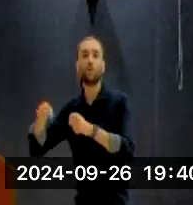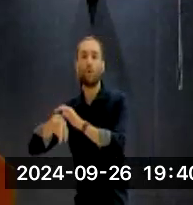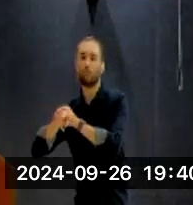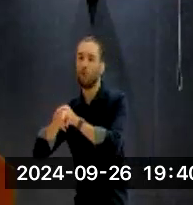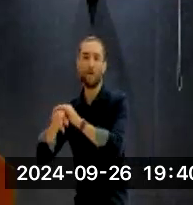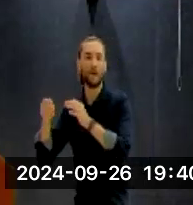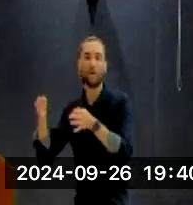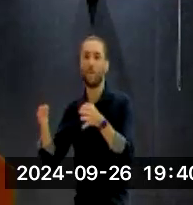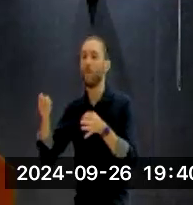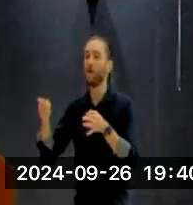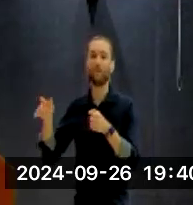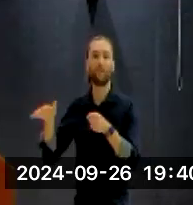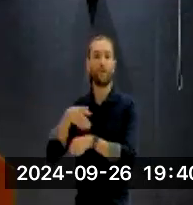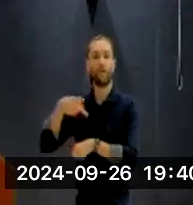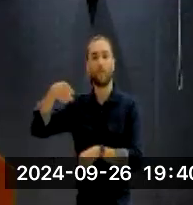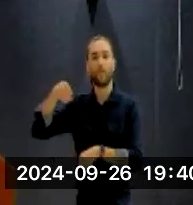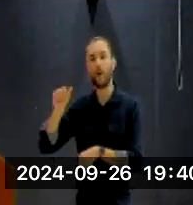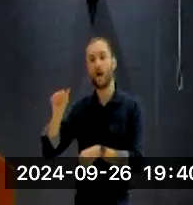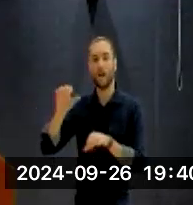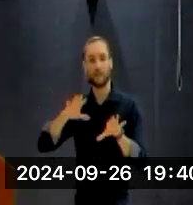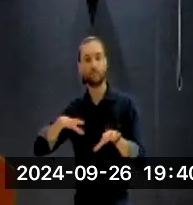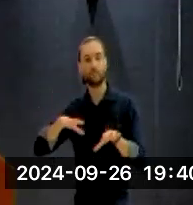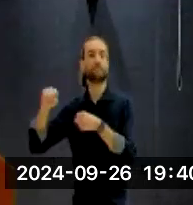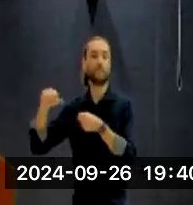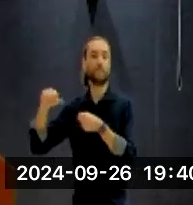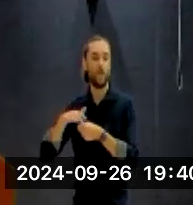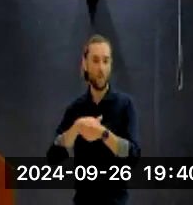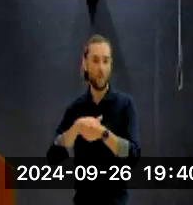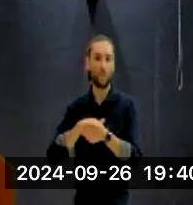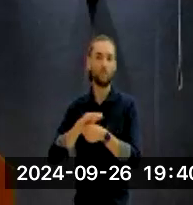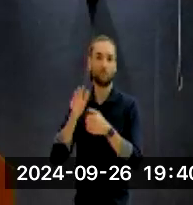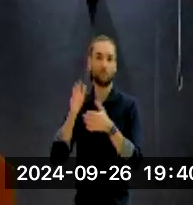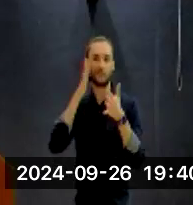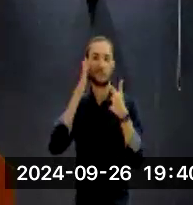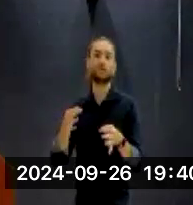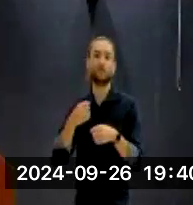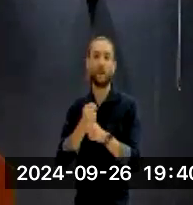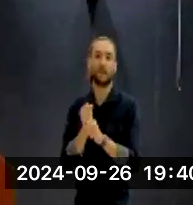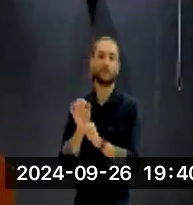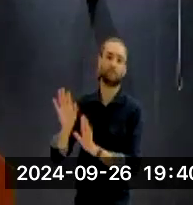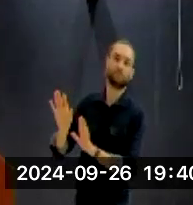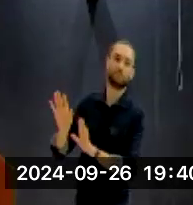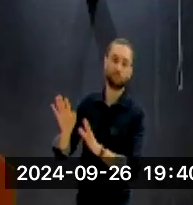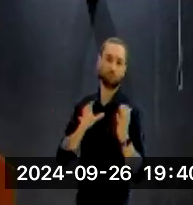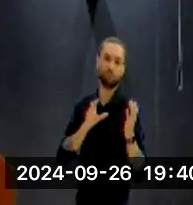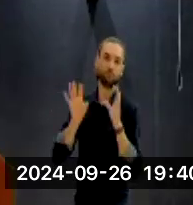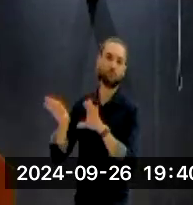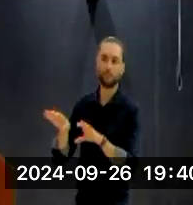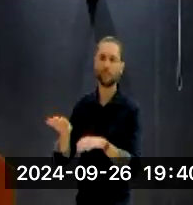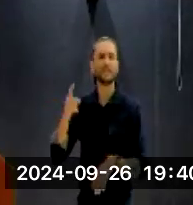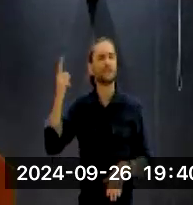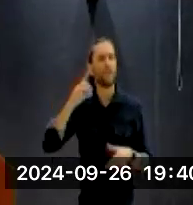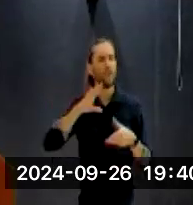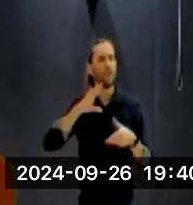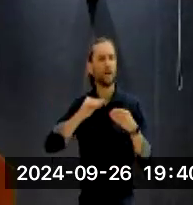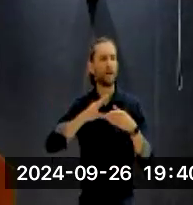attorney and takes over the whole estate and decision making. I do want to say that one of the people that spoke earlier, I think the gal